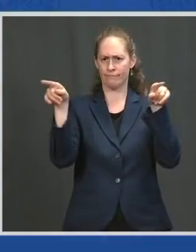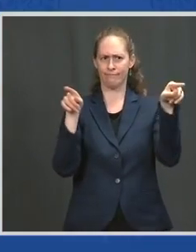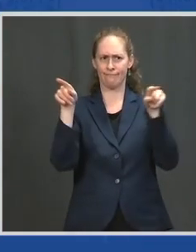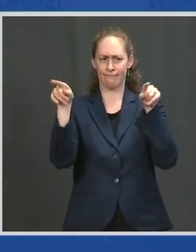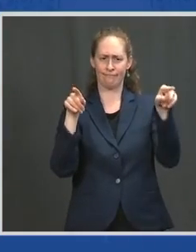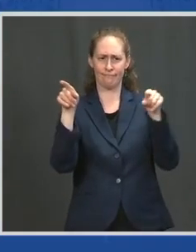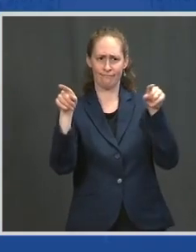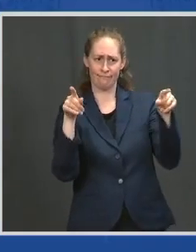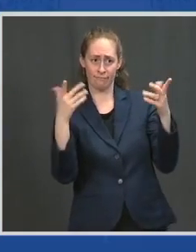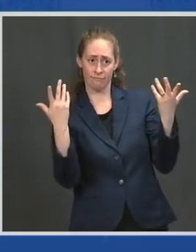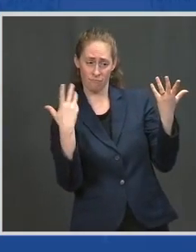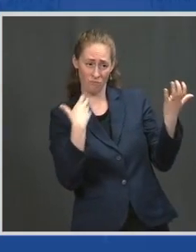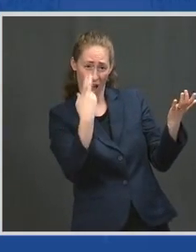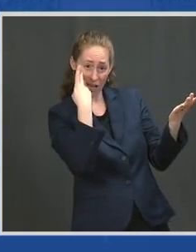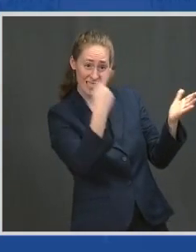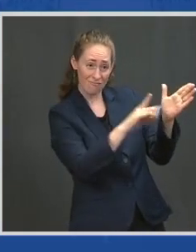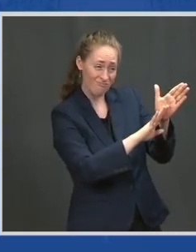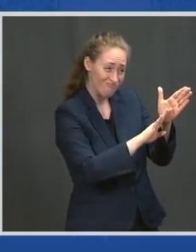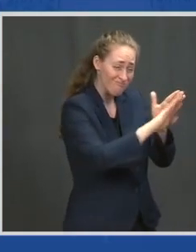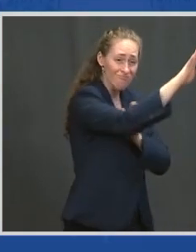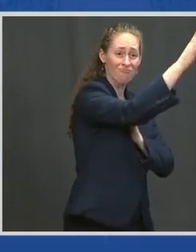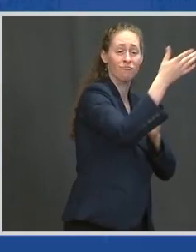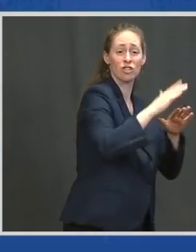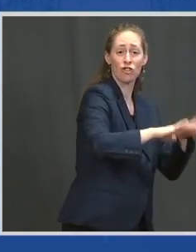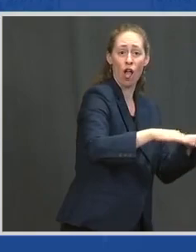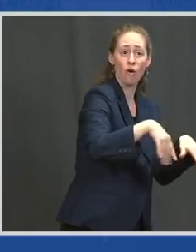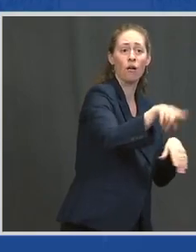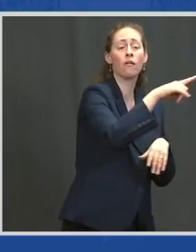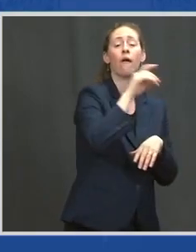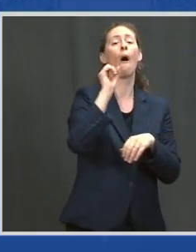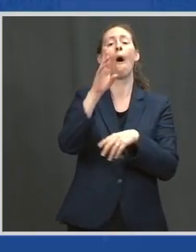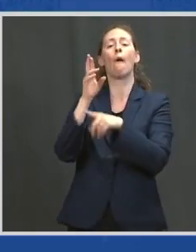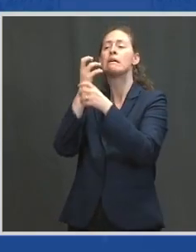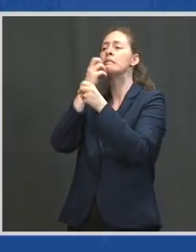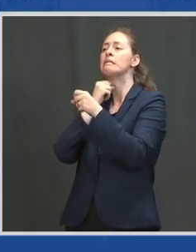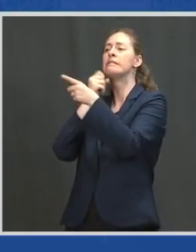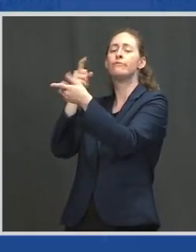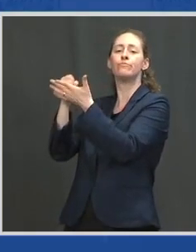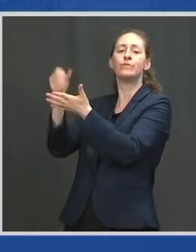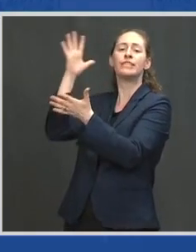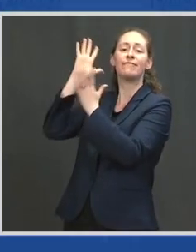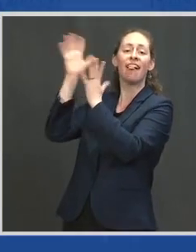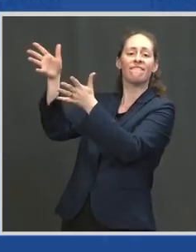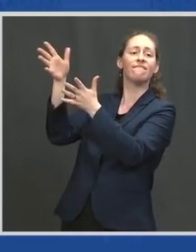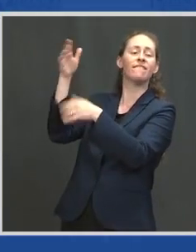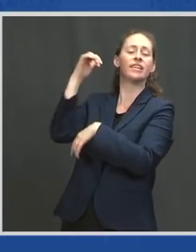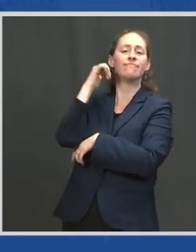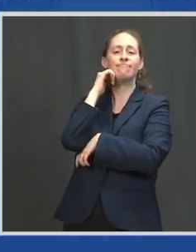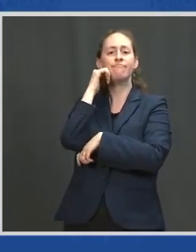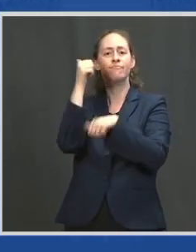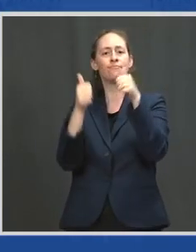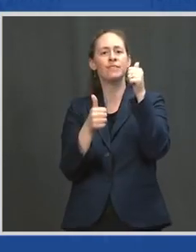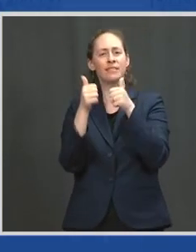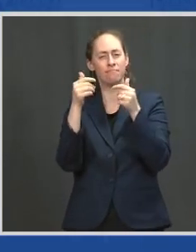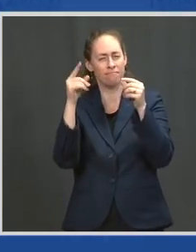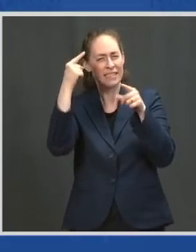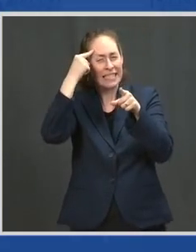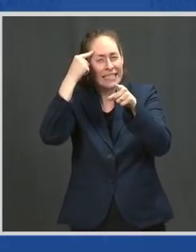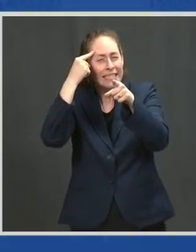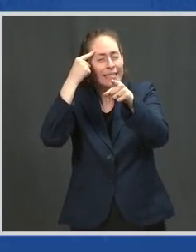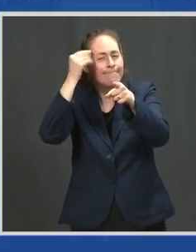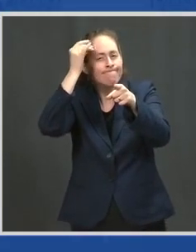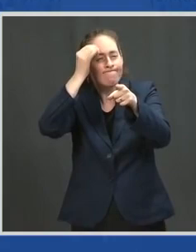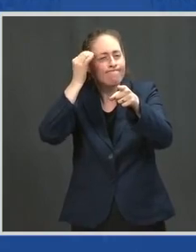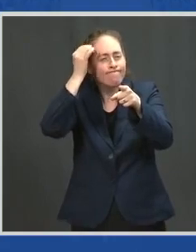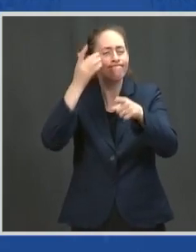to succeed from an early age and ease the burden on working families? Third, we have a loophole in our tax system